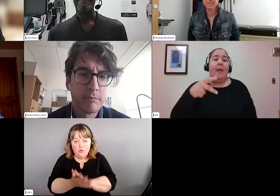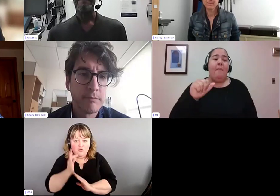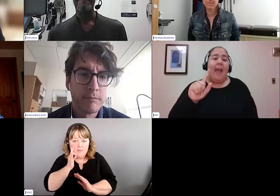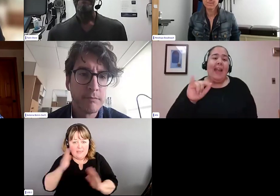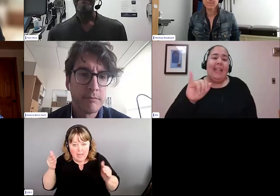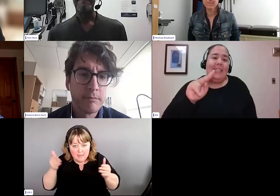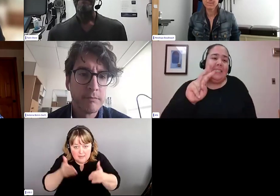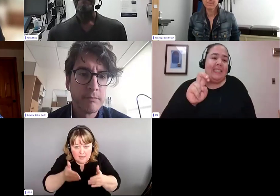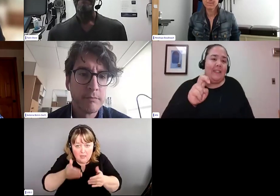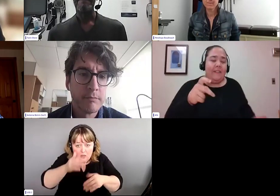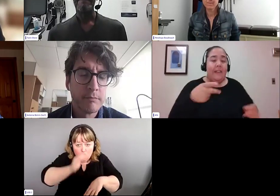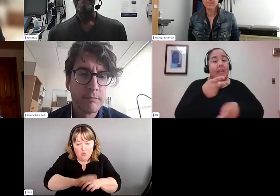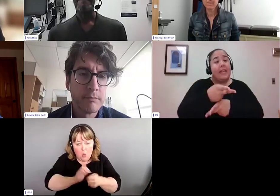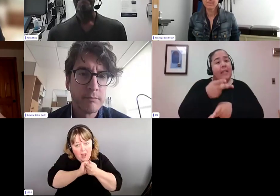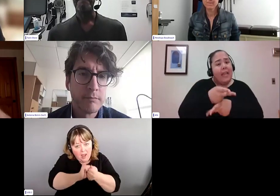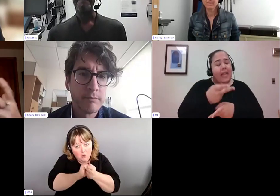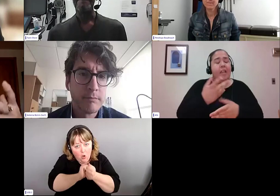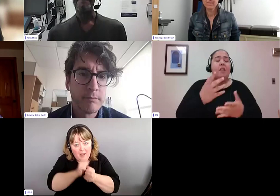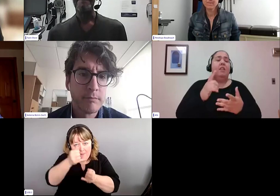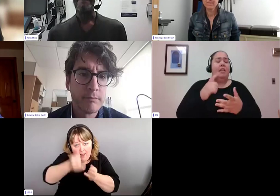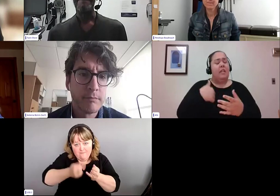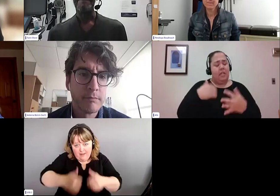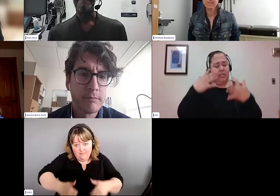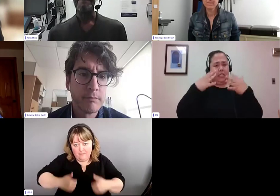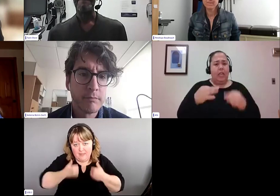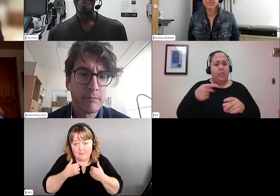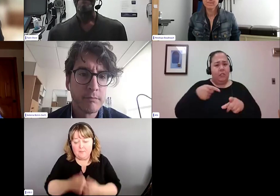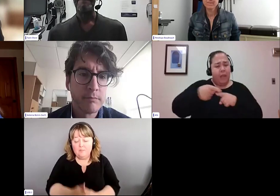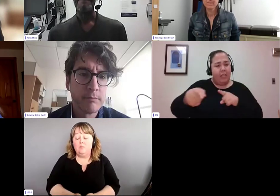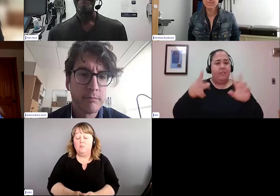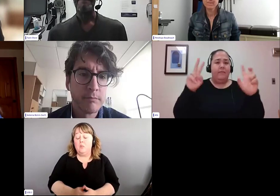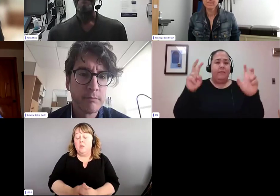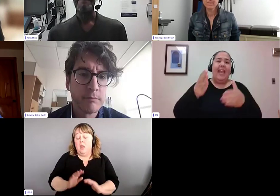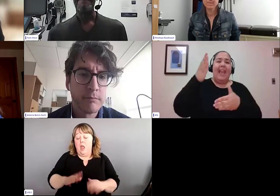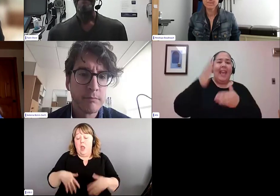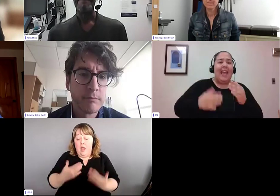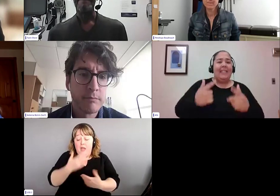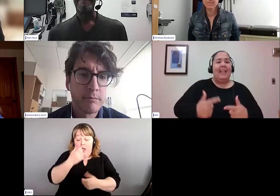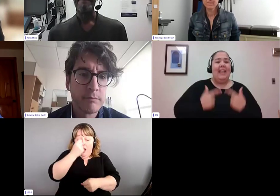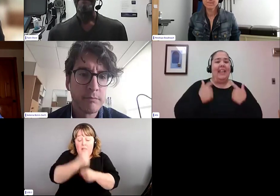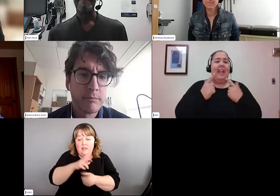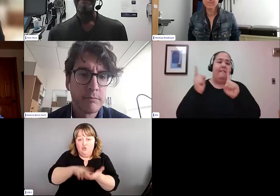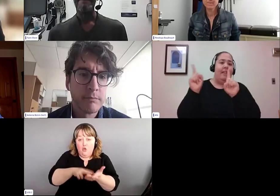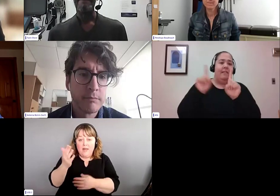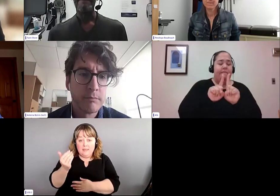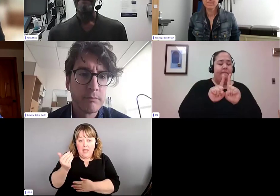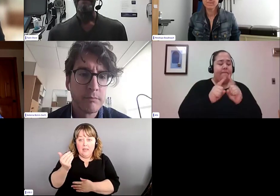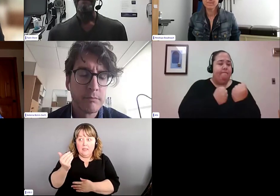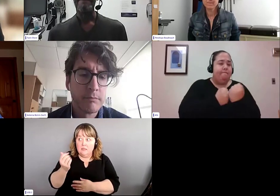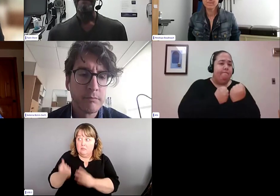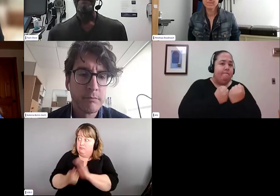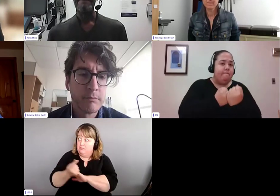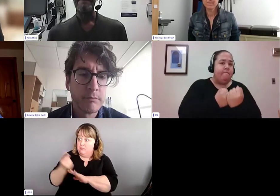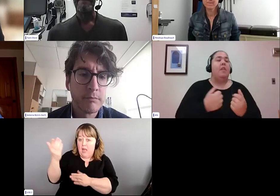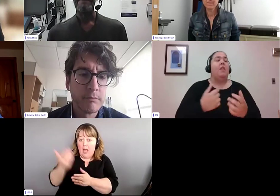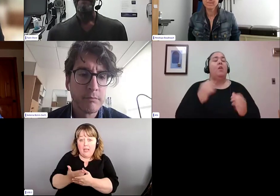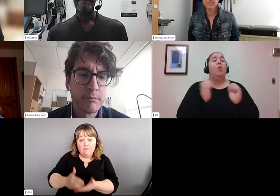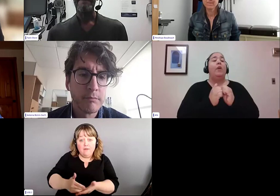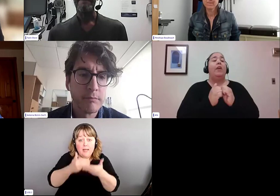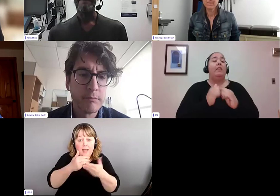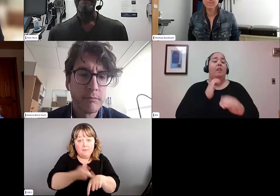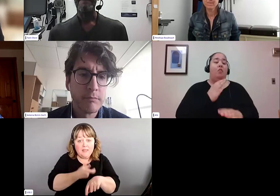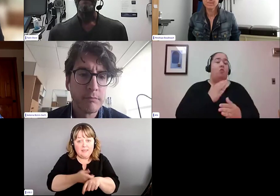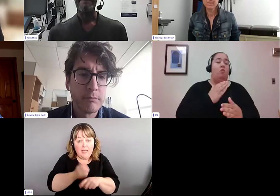and decided to specialize in end-of-life accompaniment. In 2015, with the arrival, I